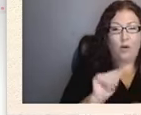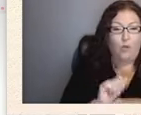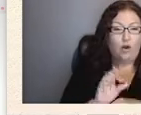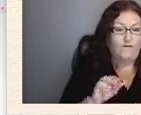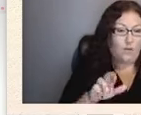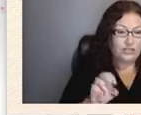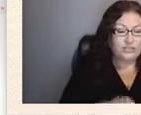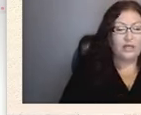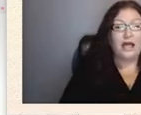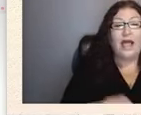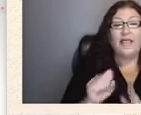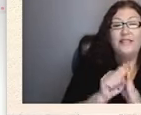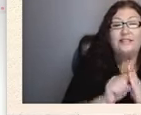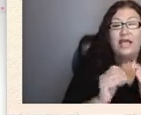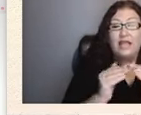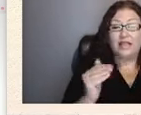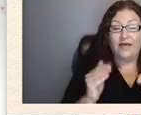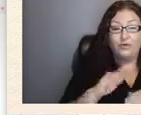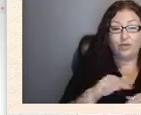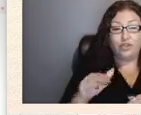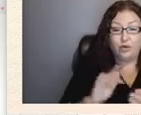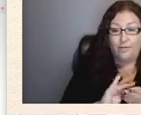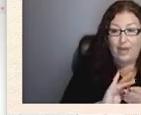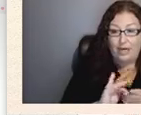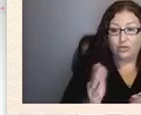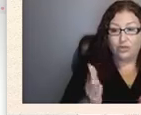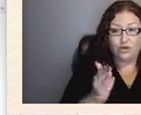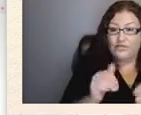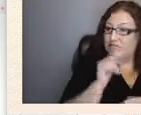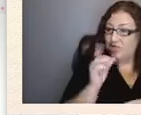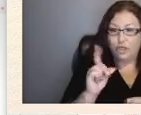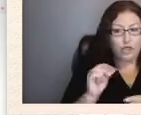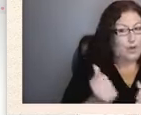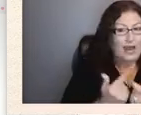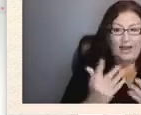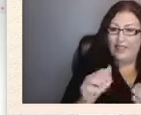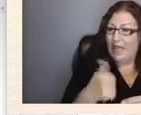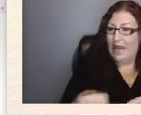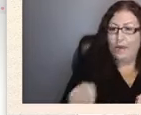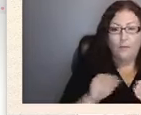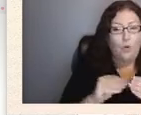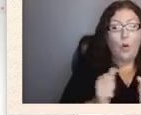level, Children's Medical Services does not do anything anymore without